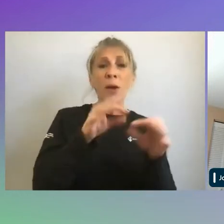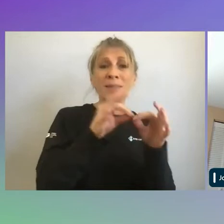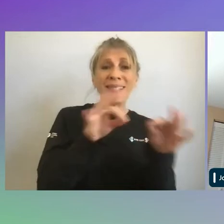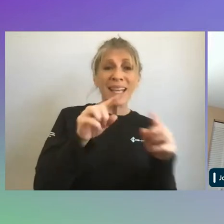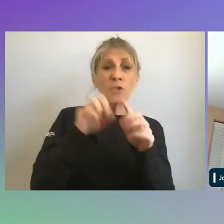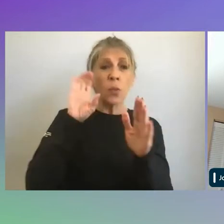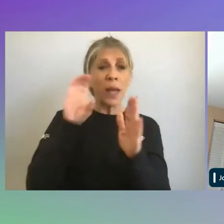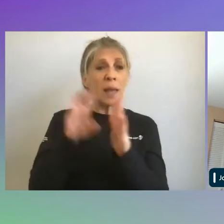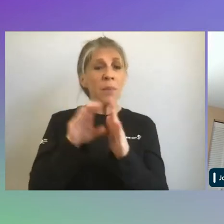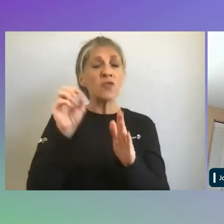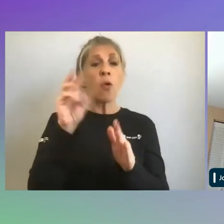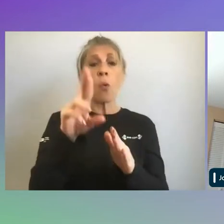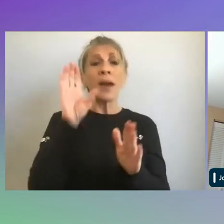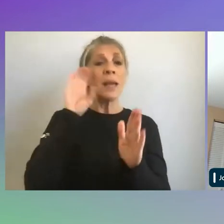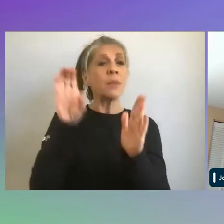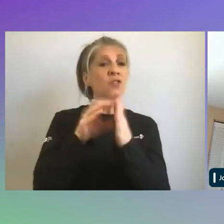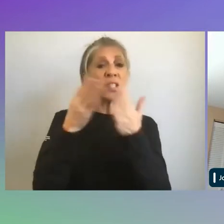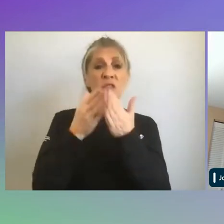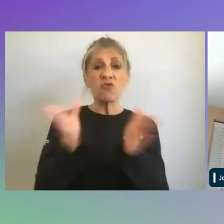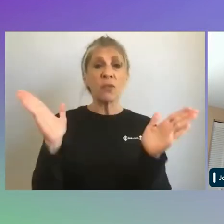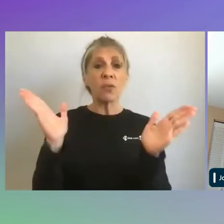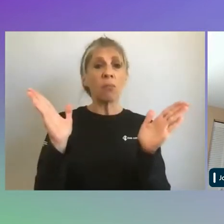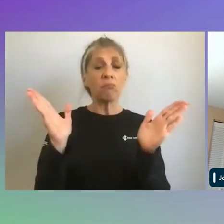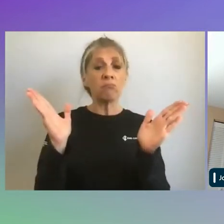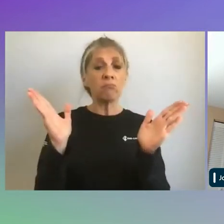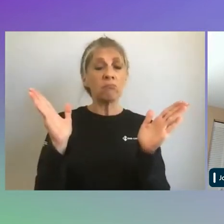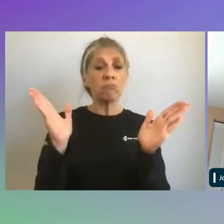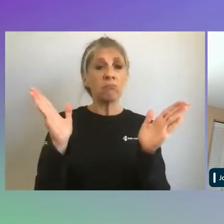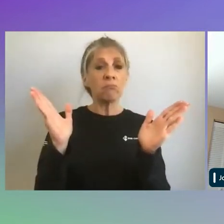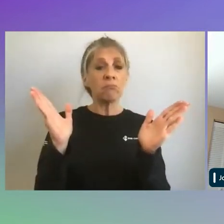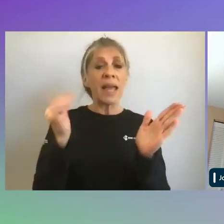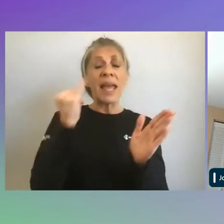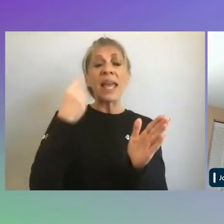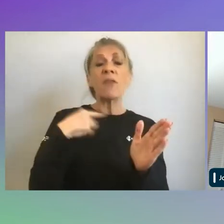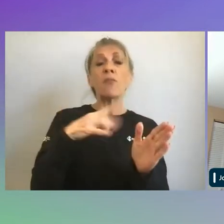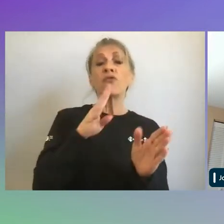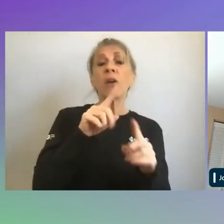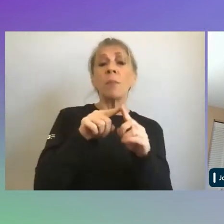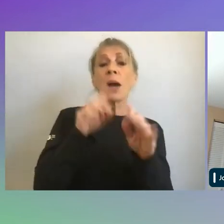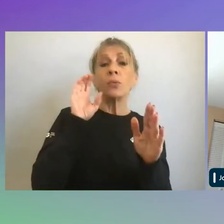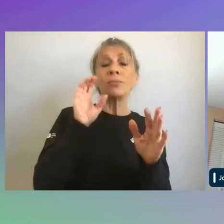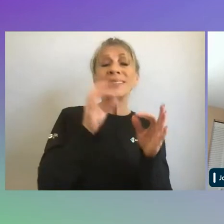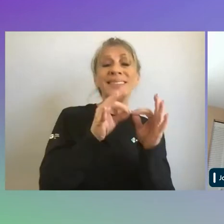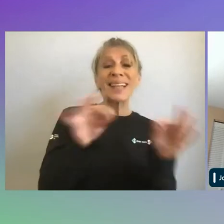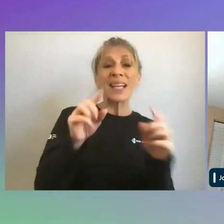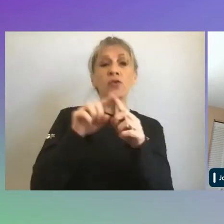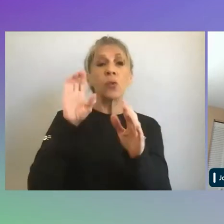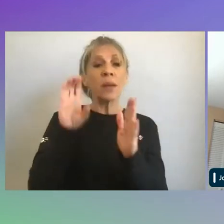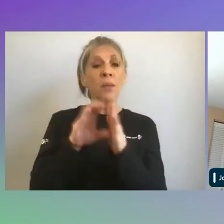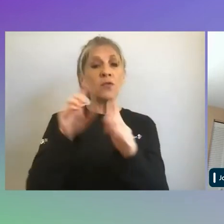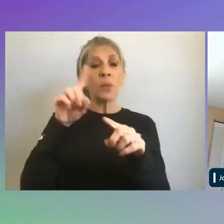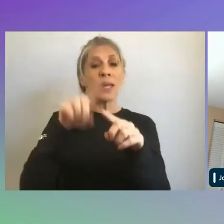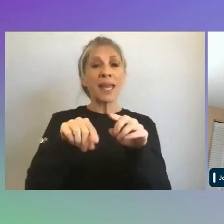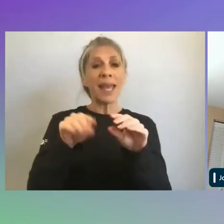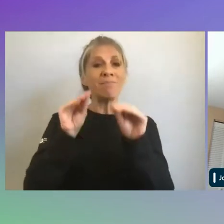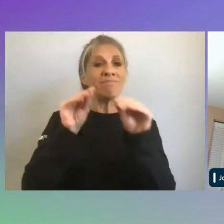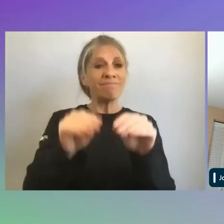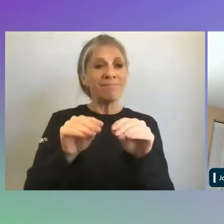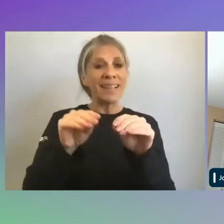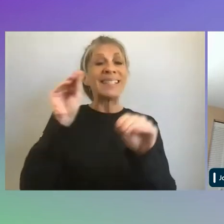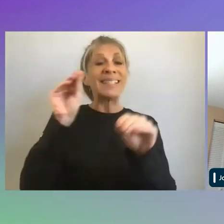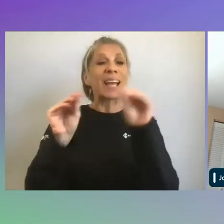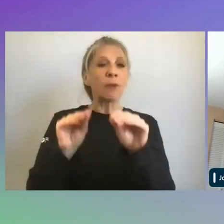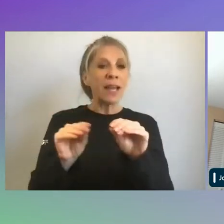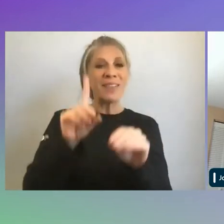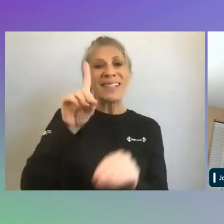talking about images in general? And if we're talking about text to image, we definitely can't mark it as decorative because they're definitely not